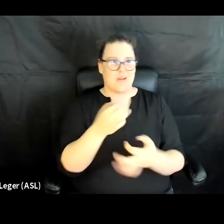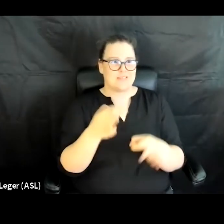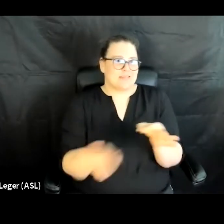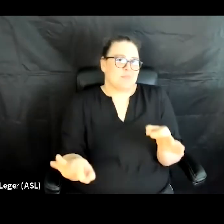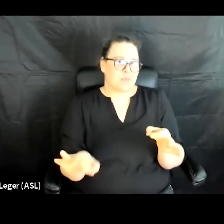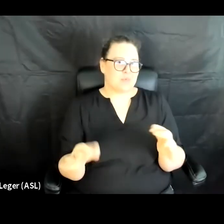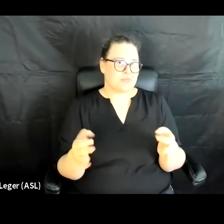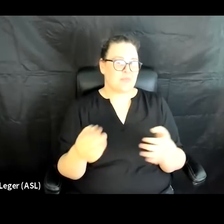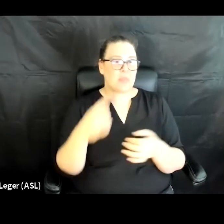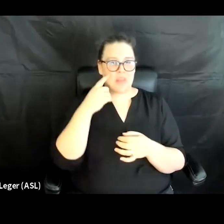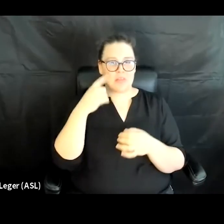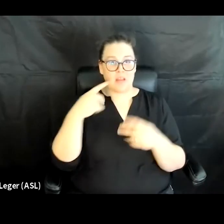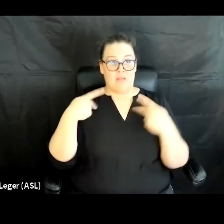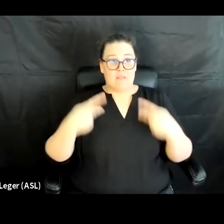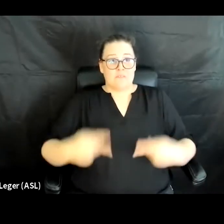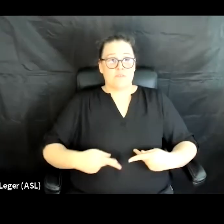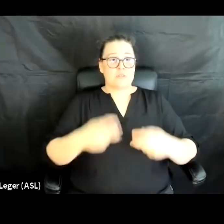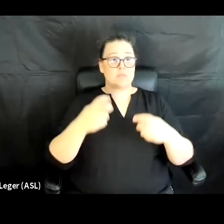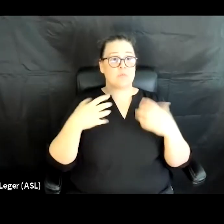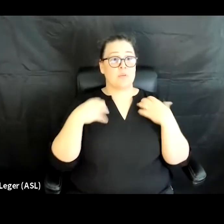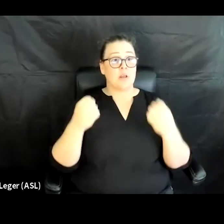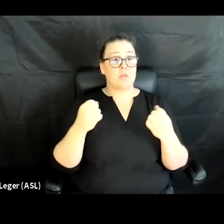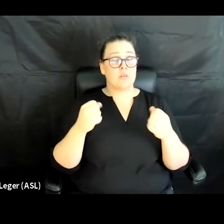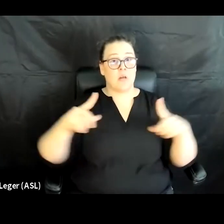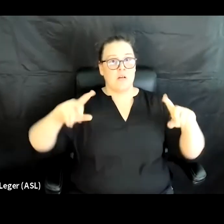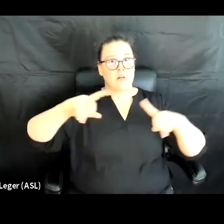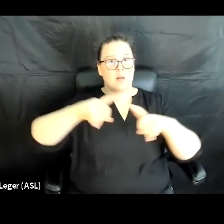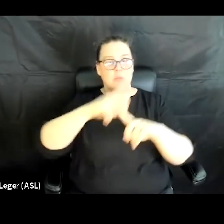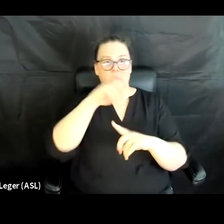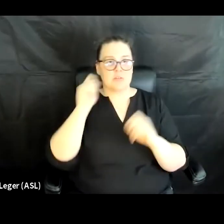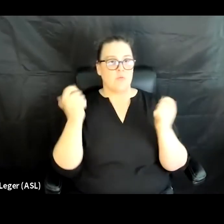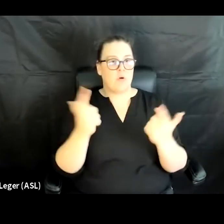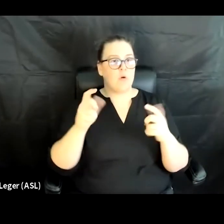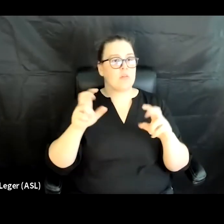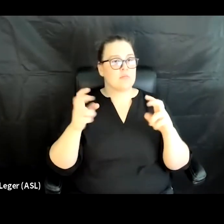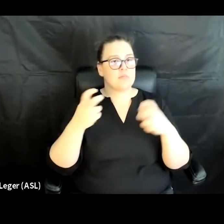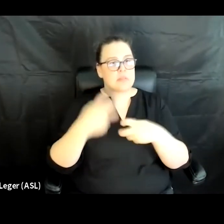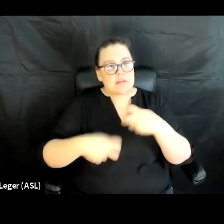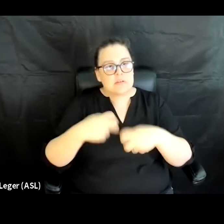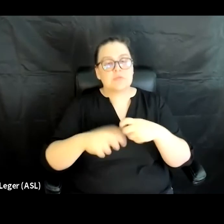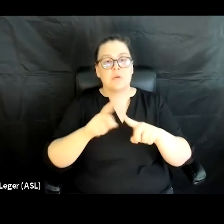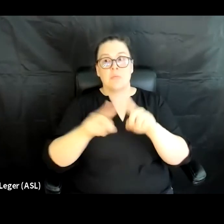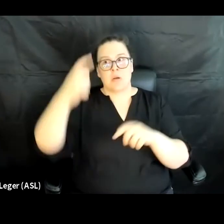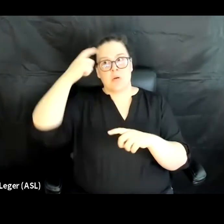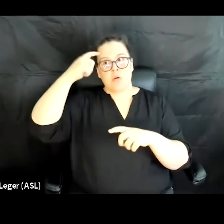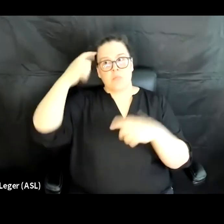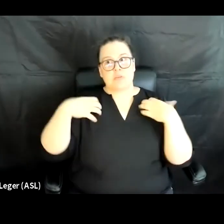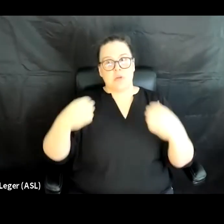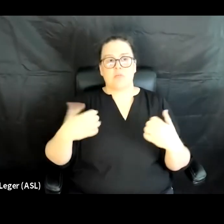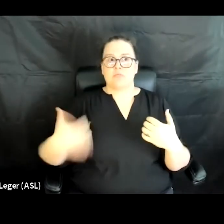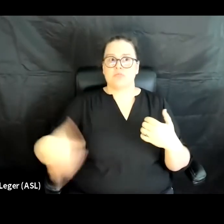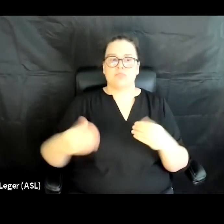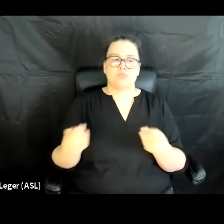think, even though physical health is complicated because of all of these issues that Certainly in mental health, there's even a greater